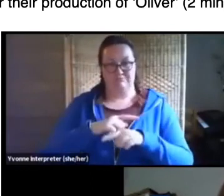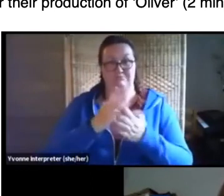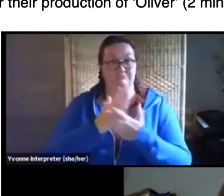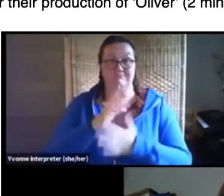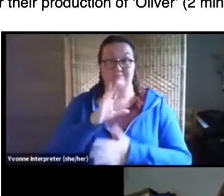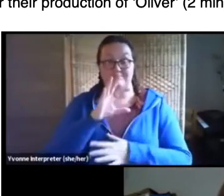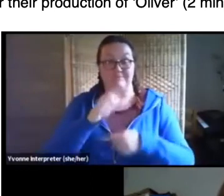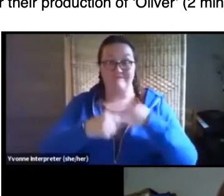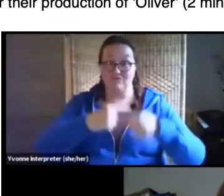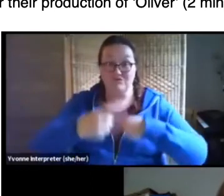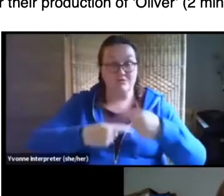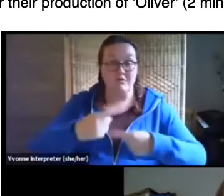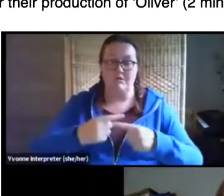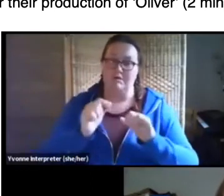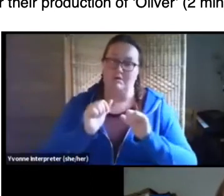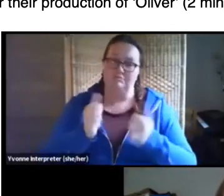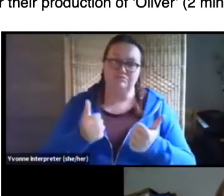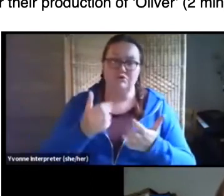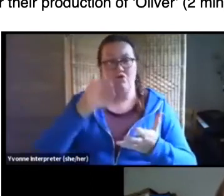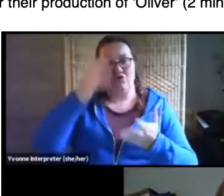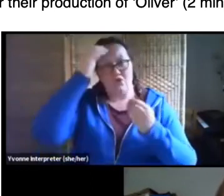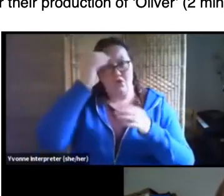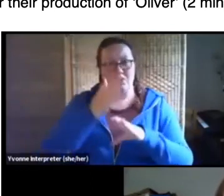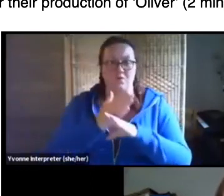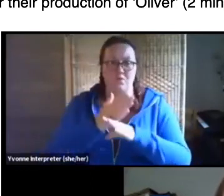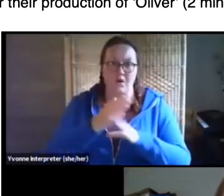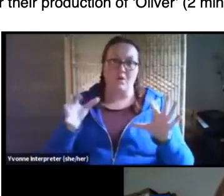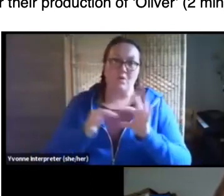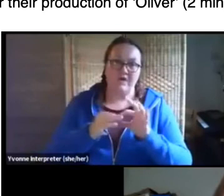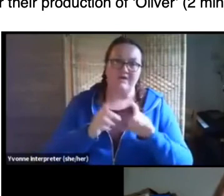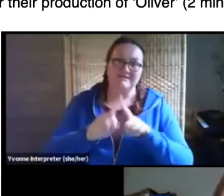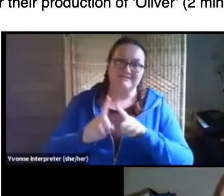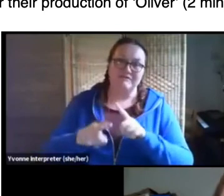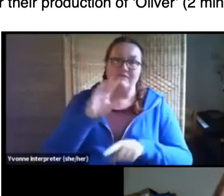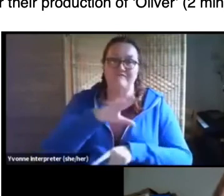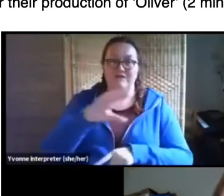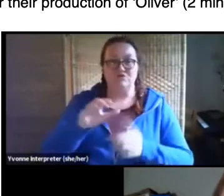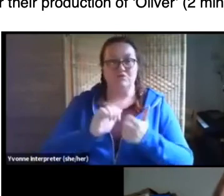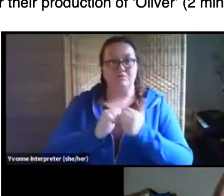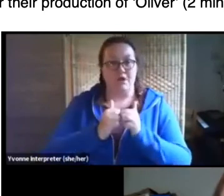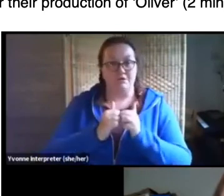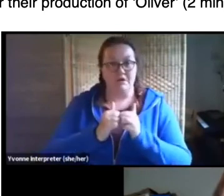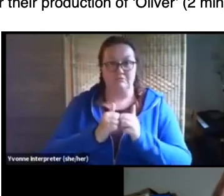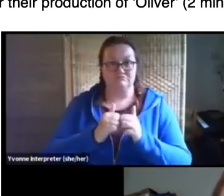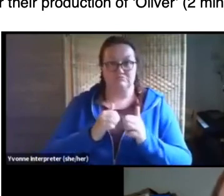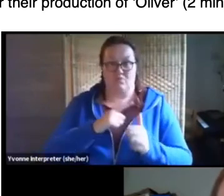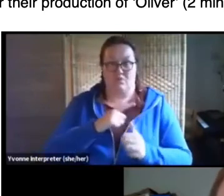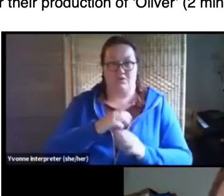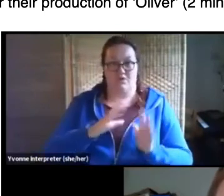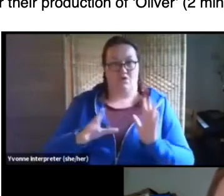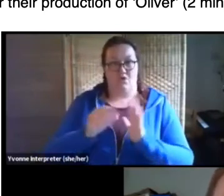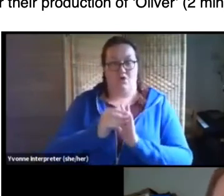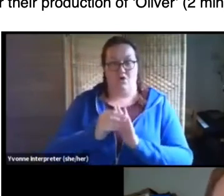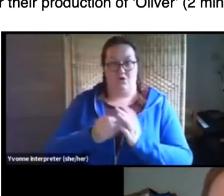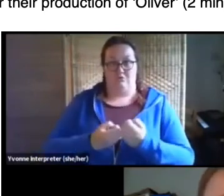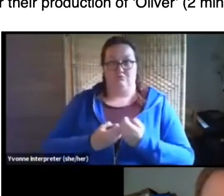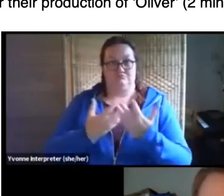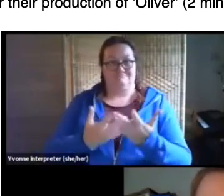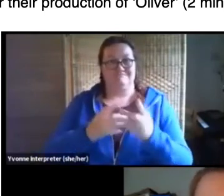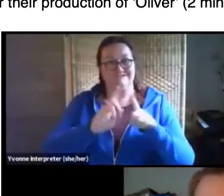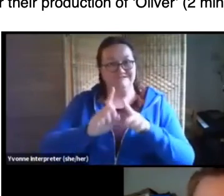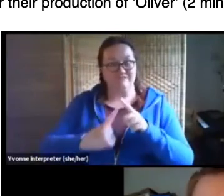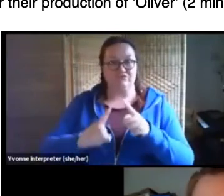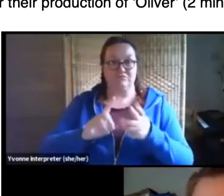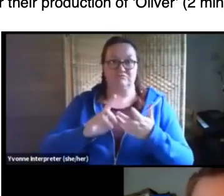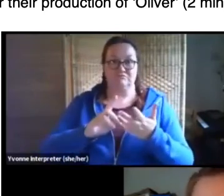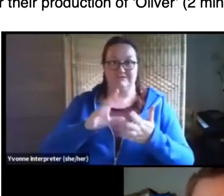been great learning to work with the different venue partners who have all been all bringing different experience from that. And each year, I